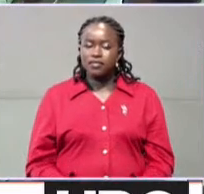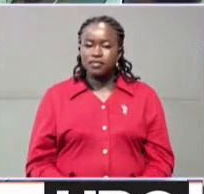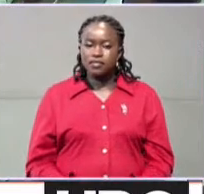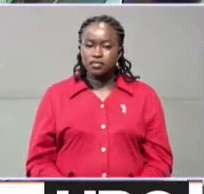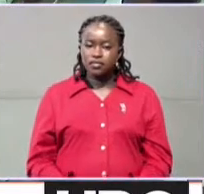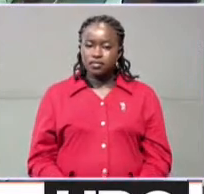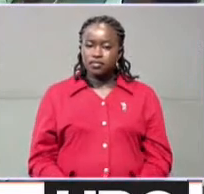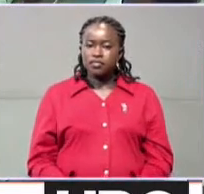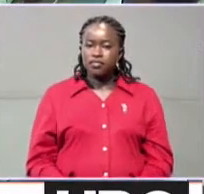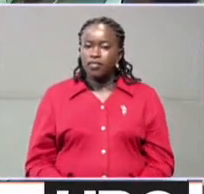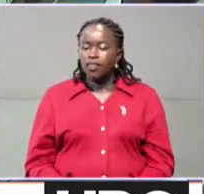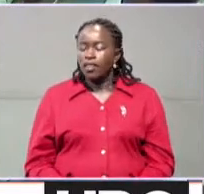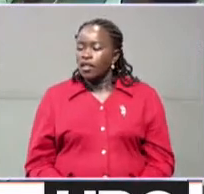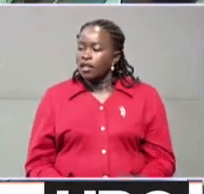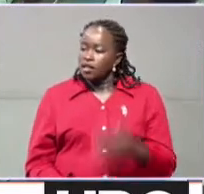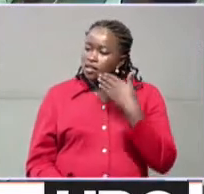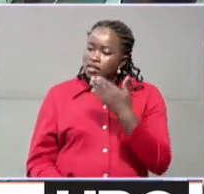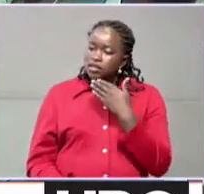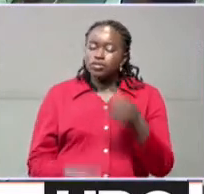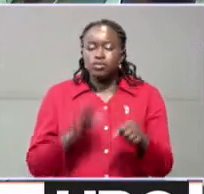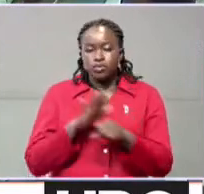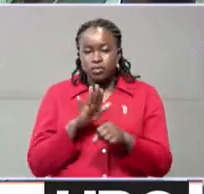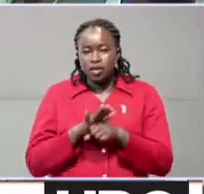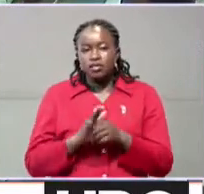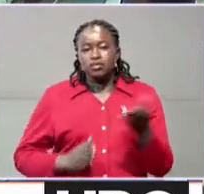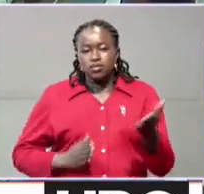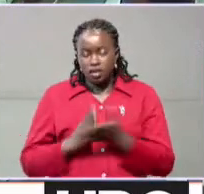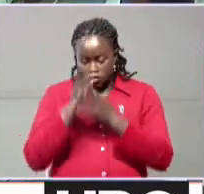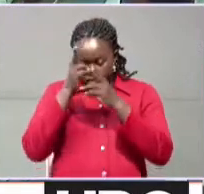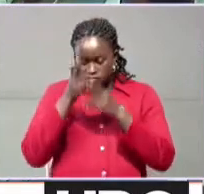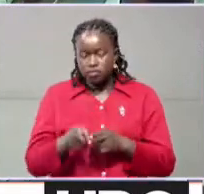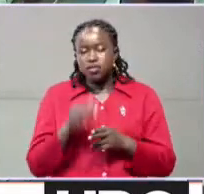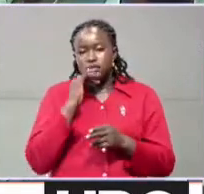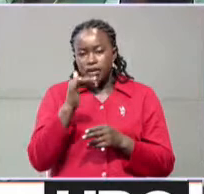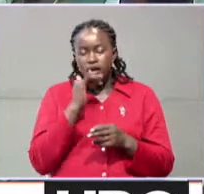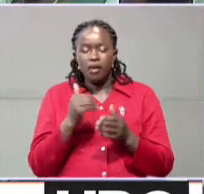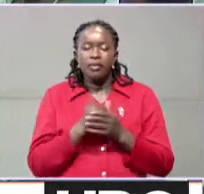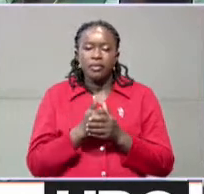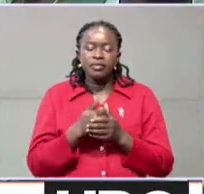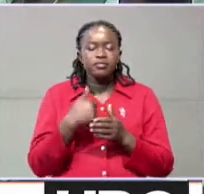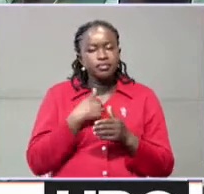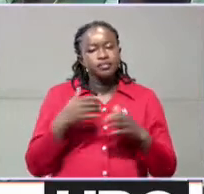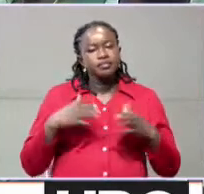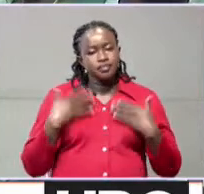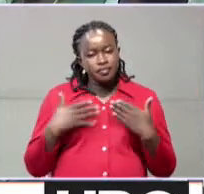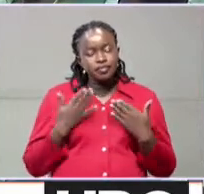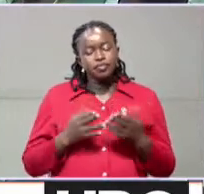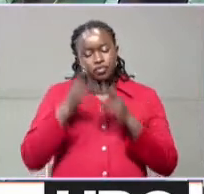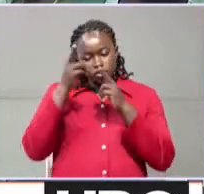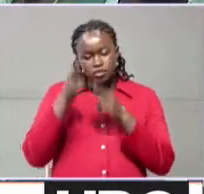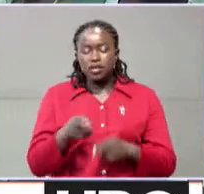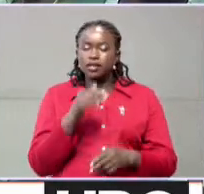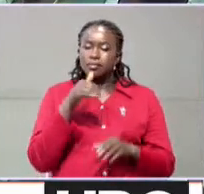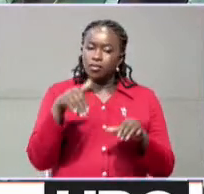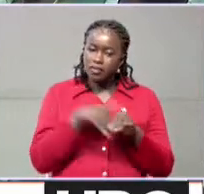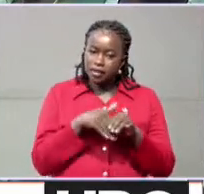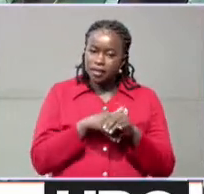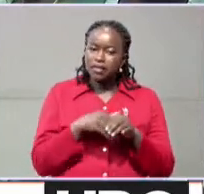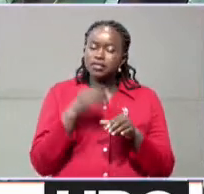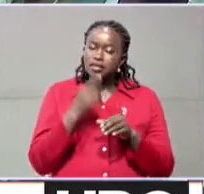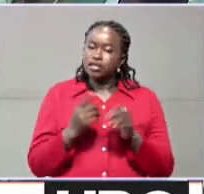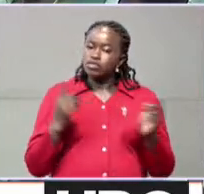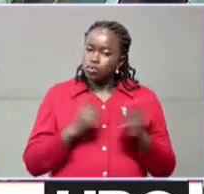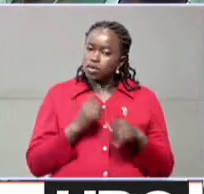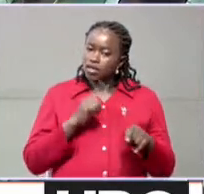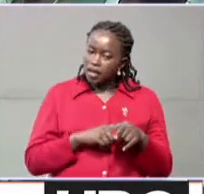thank you very much right honorable speaker i'm happy that you don't remember said temporarily that the